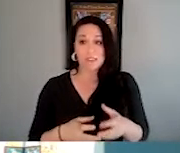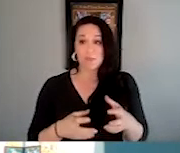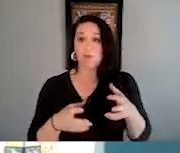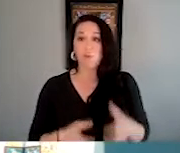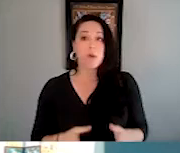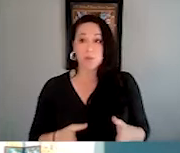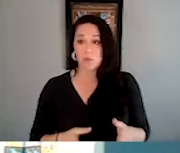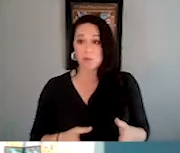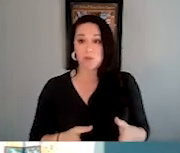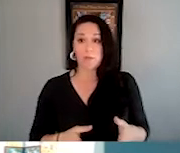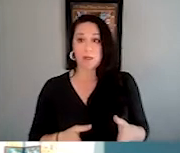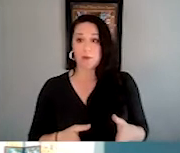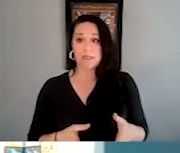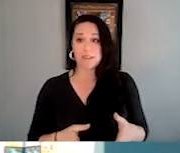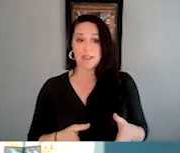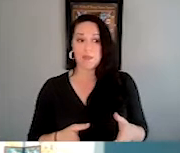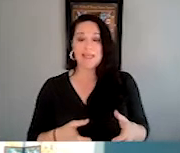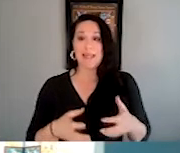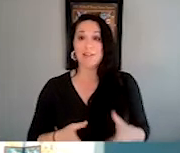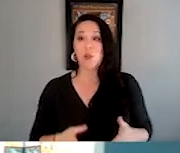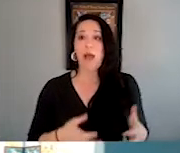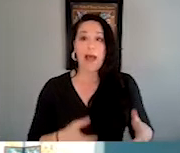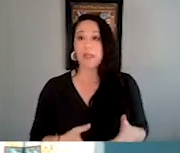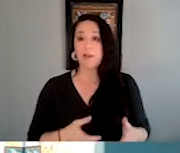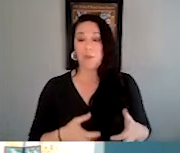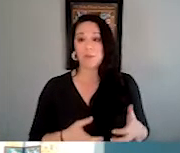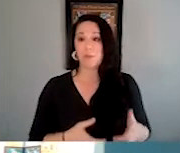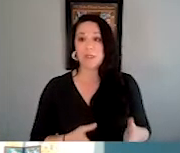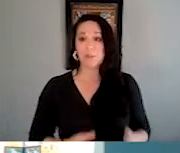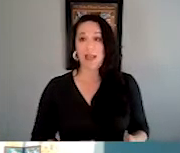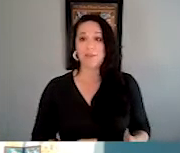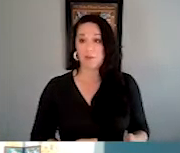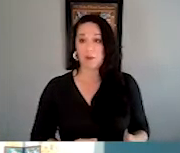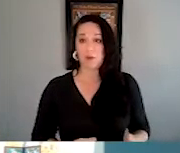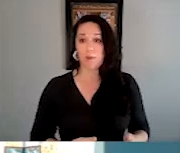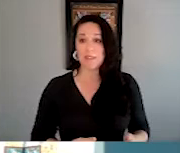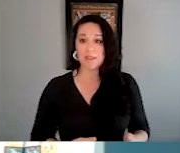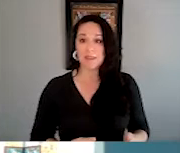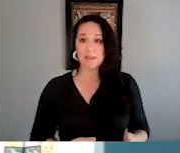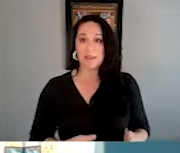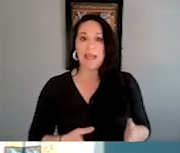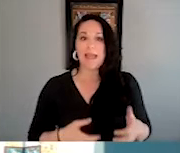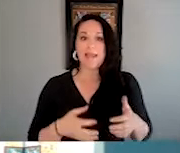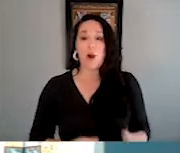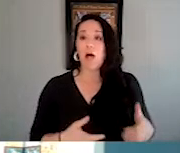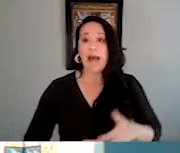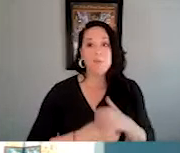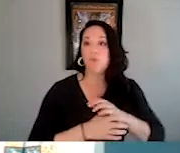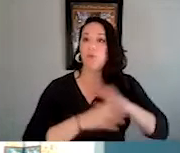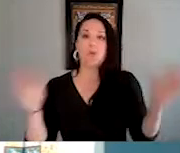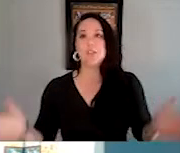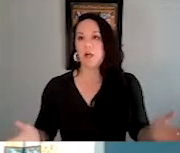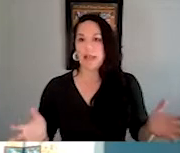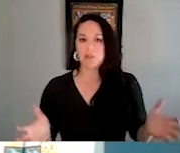with pharmacists before the prescription drug monitoring system to let us know how many pills were being prescribed out of our local pharmacy. And that all